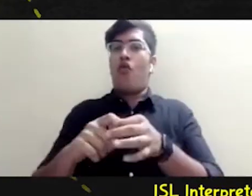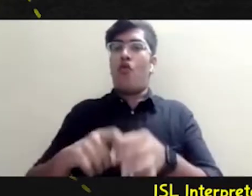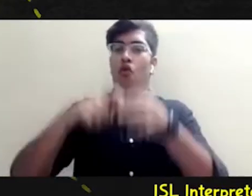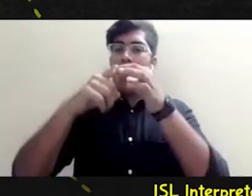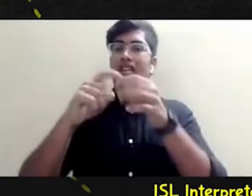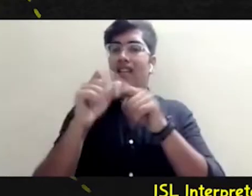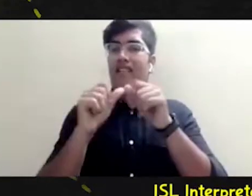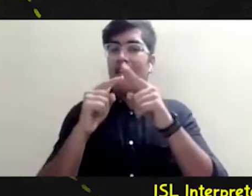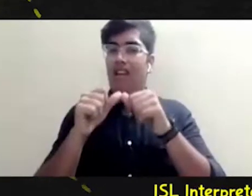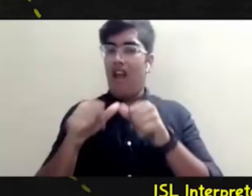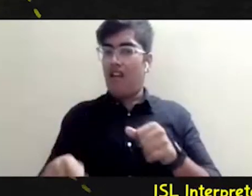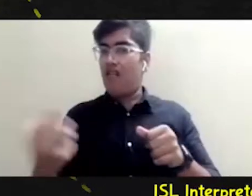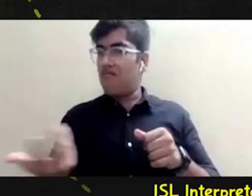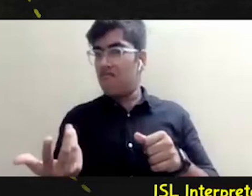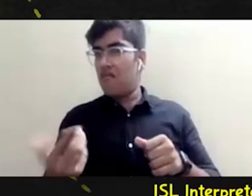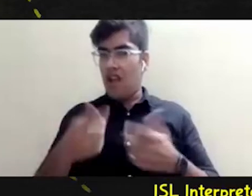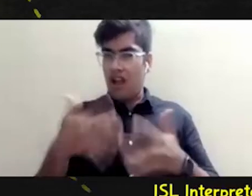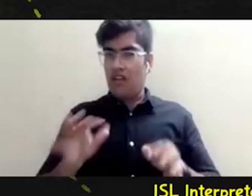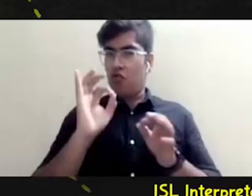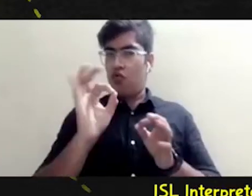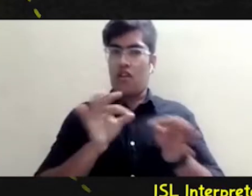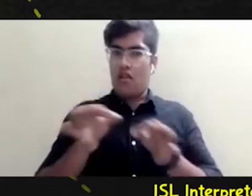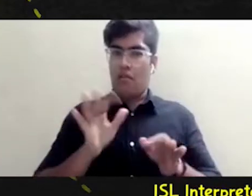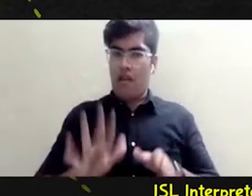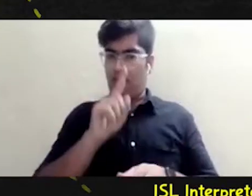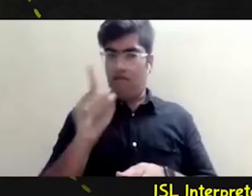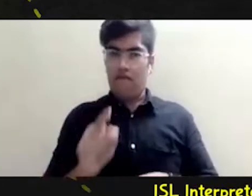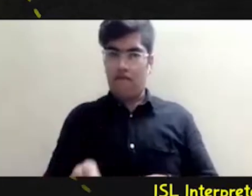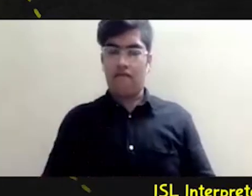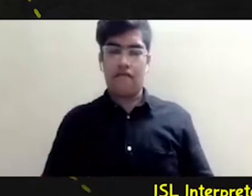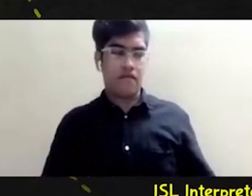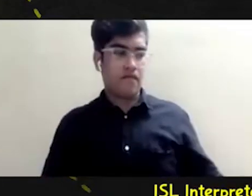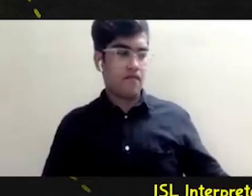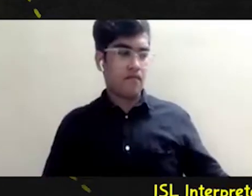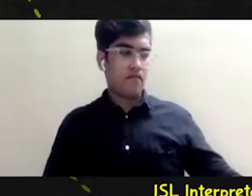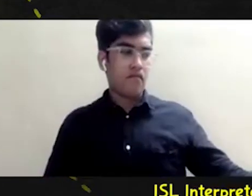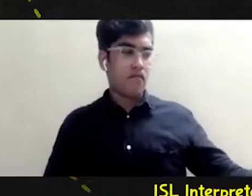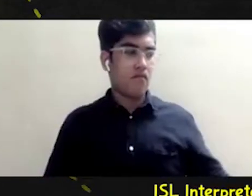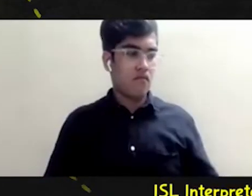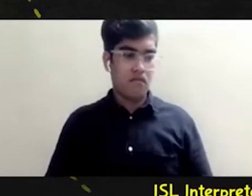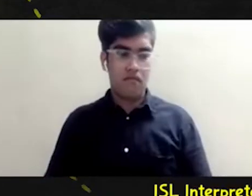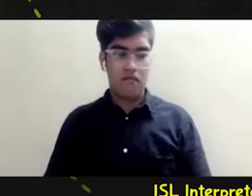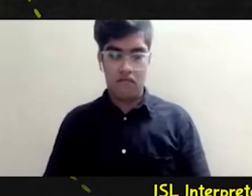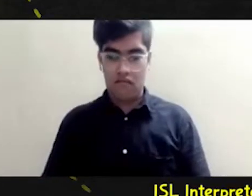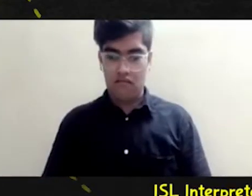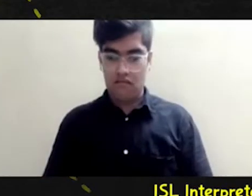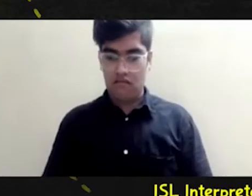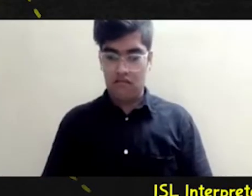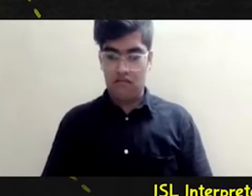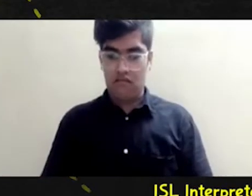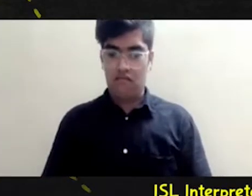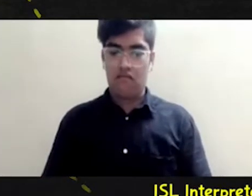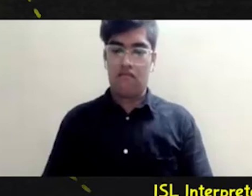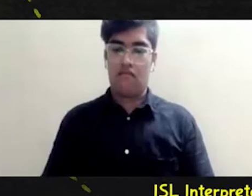data? Are there any good examples of this? So just 30 seconds, all three of you,